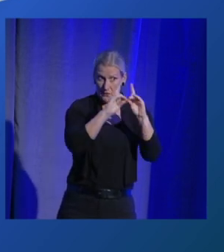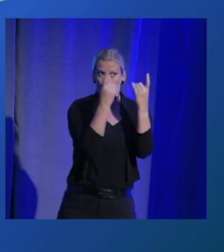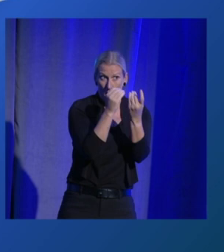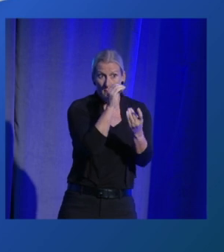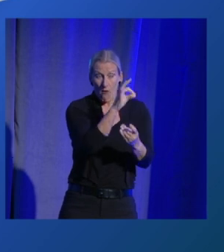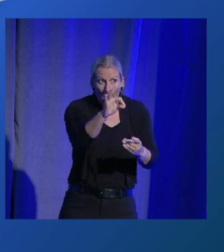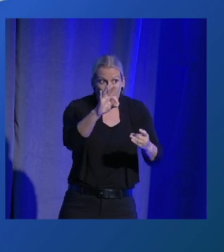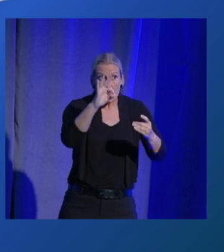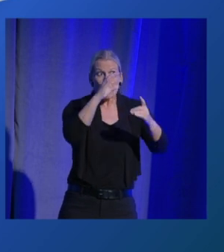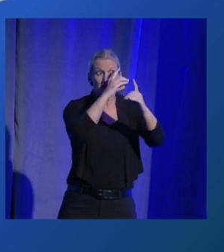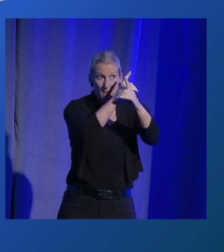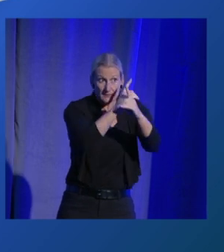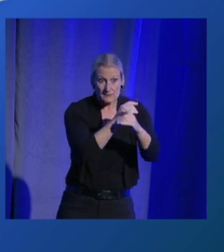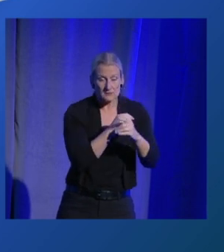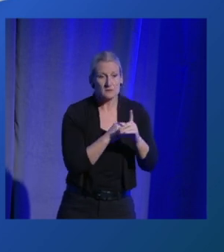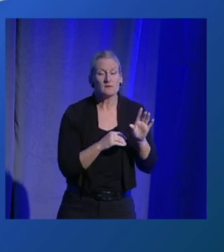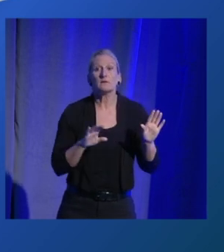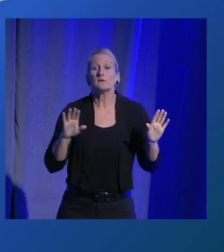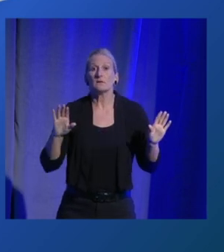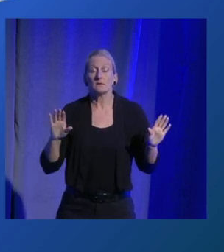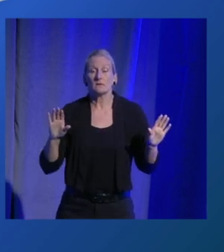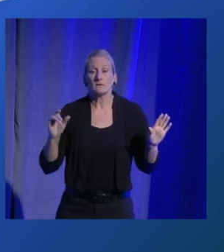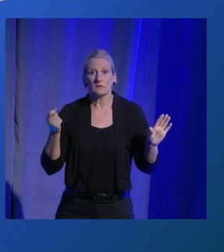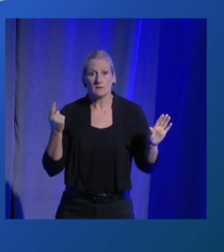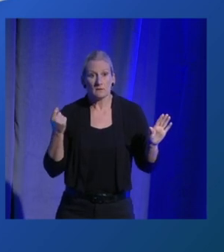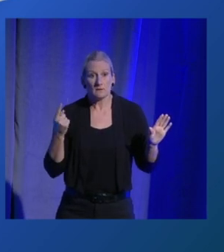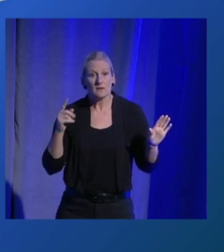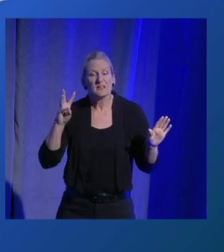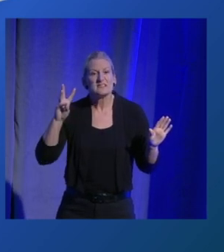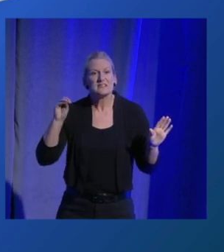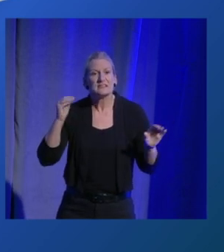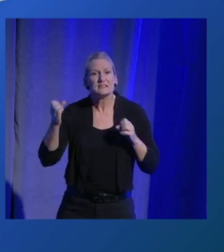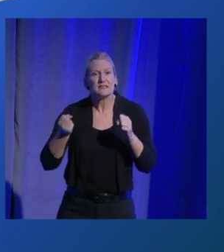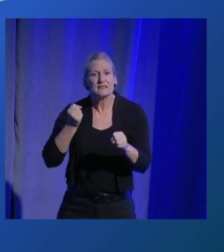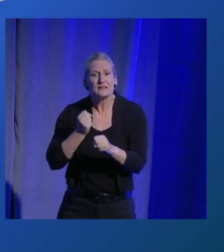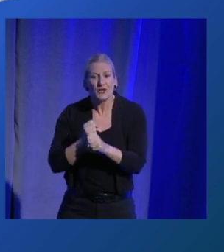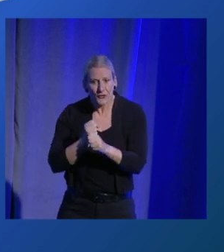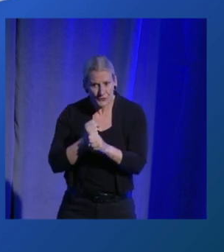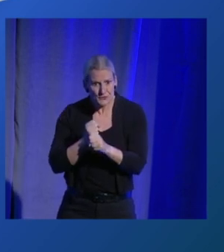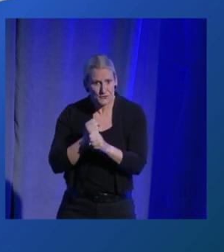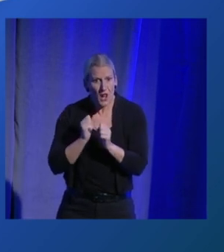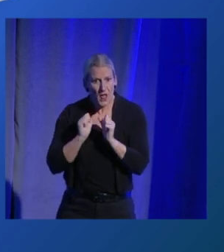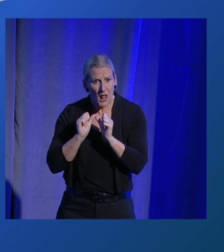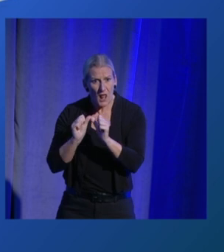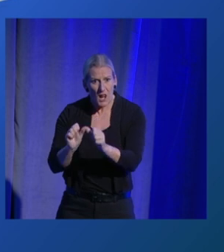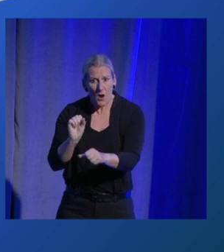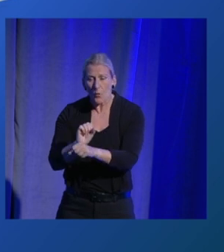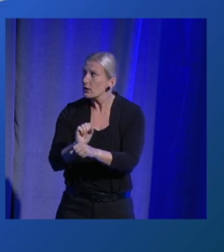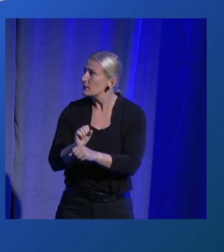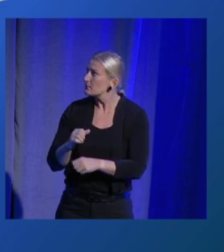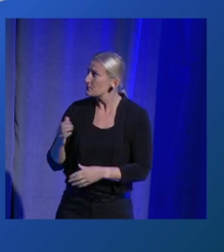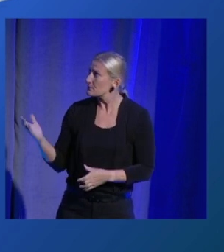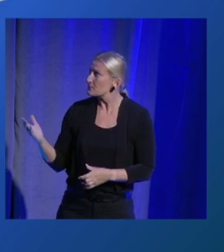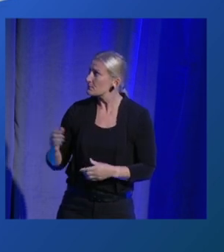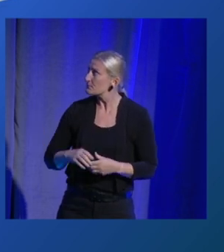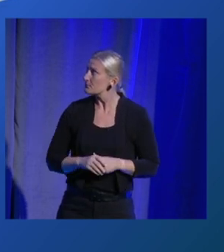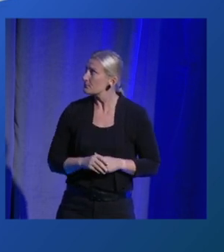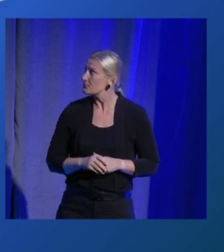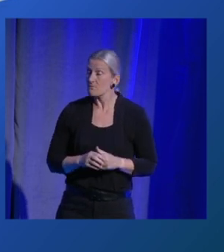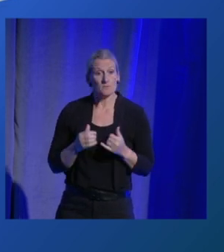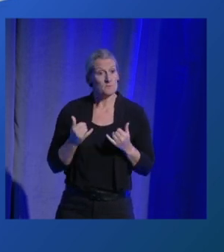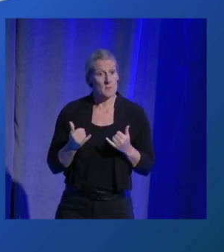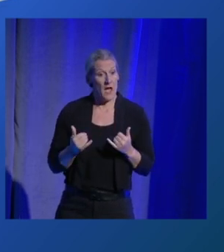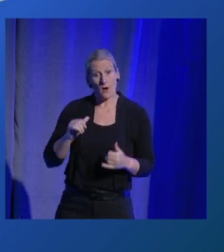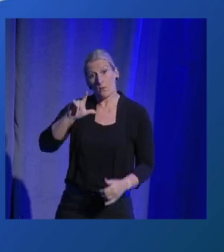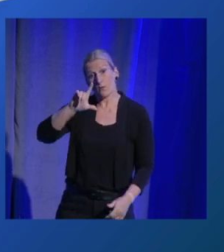60 years it's taken here's the size of the lar market today